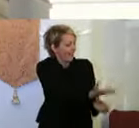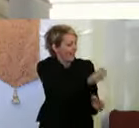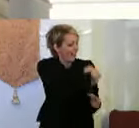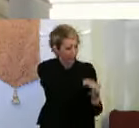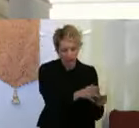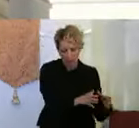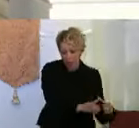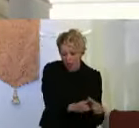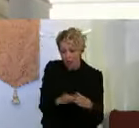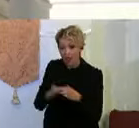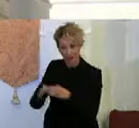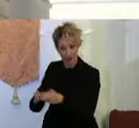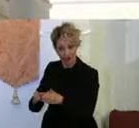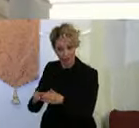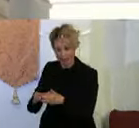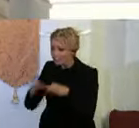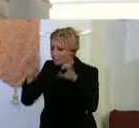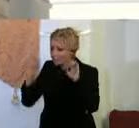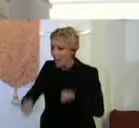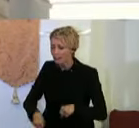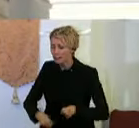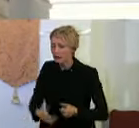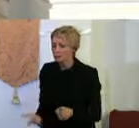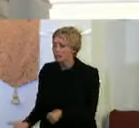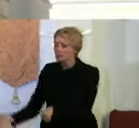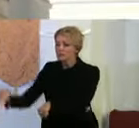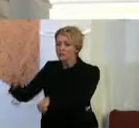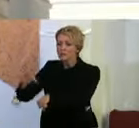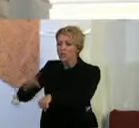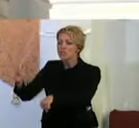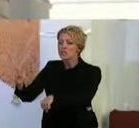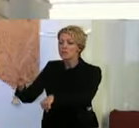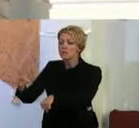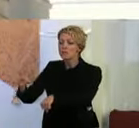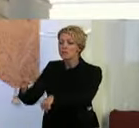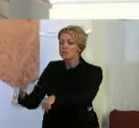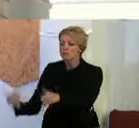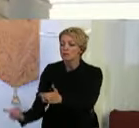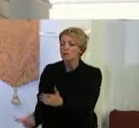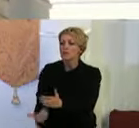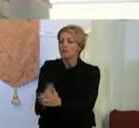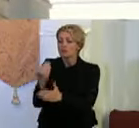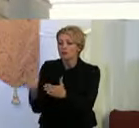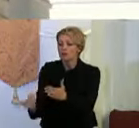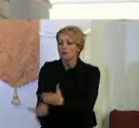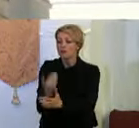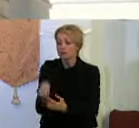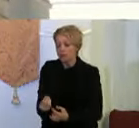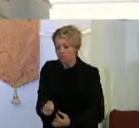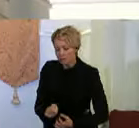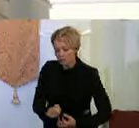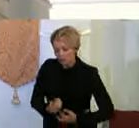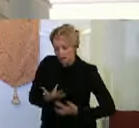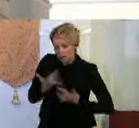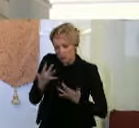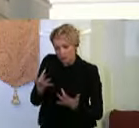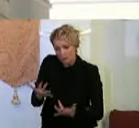within, so that it may be touched and refreshed and